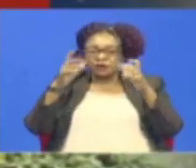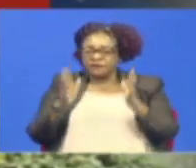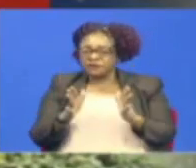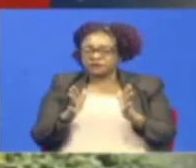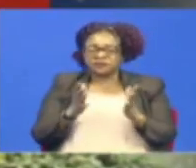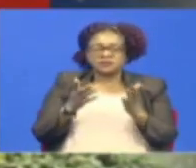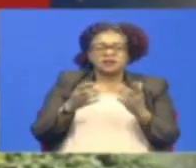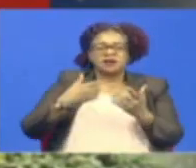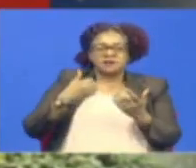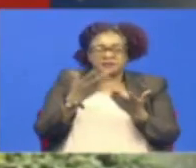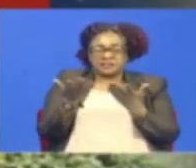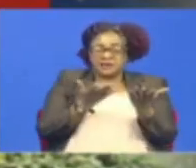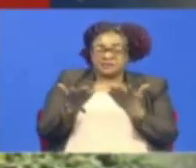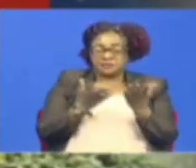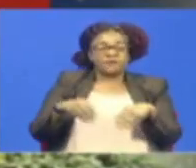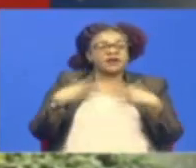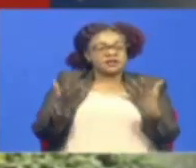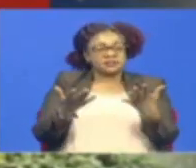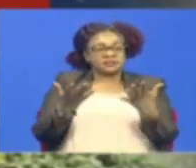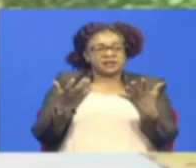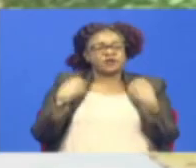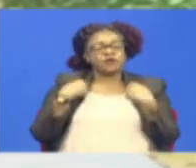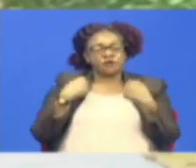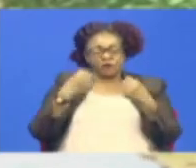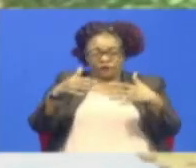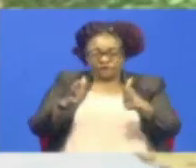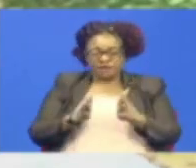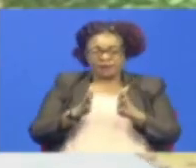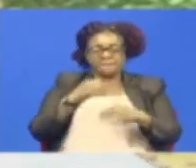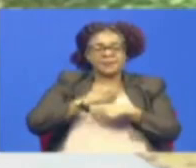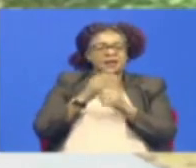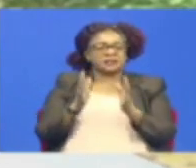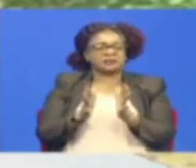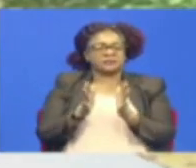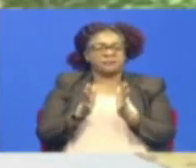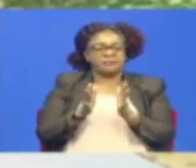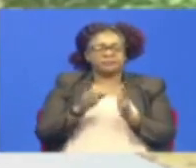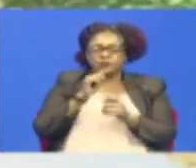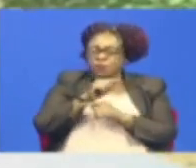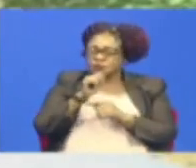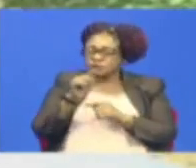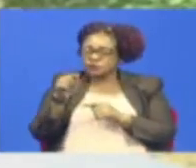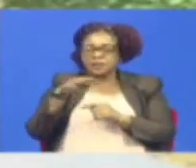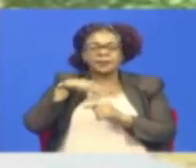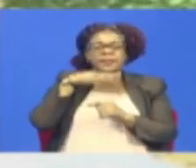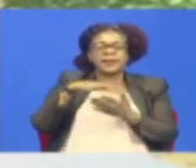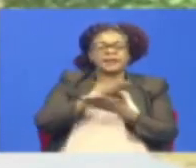service providers, and coffin makers. Those subsectors in the death industry have